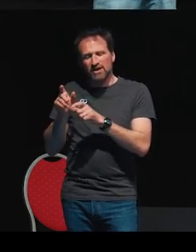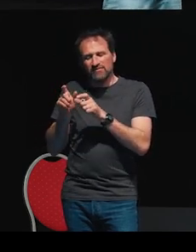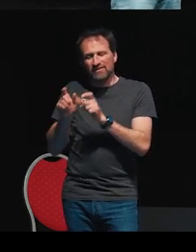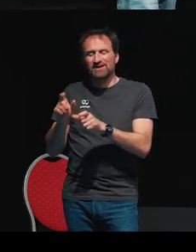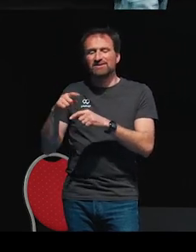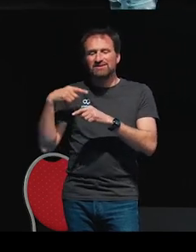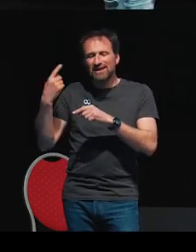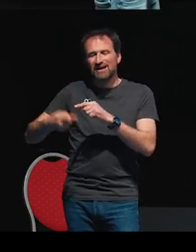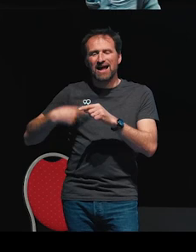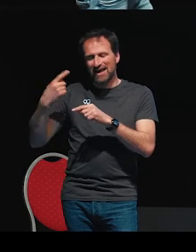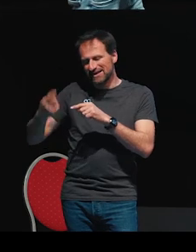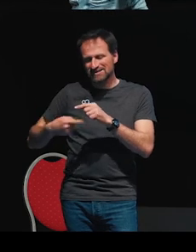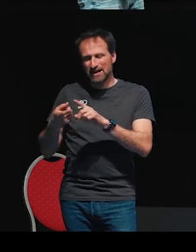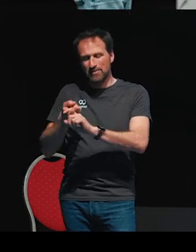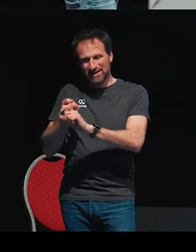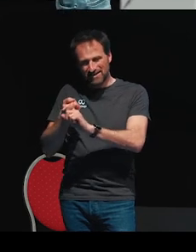store.